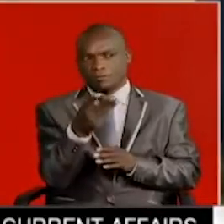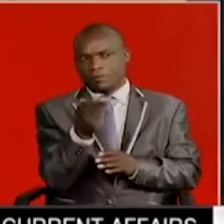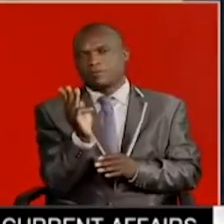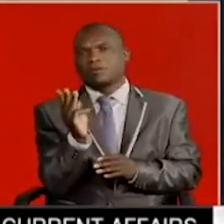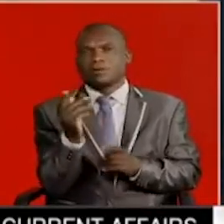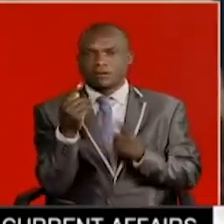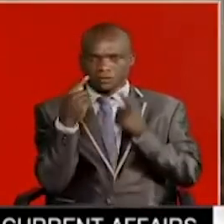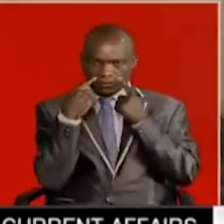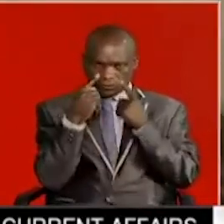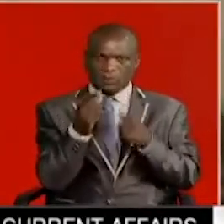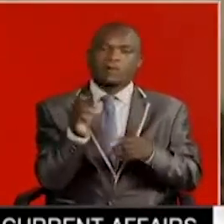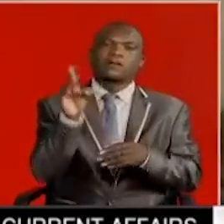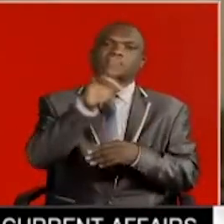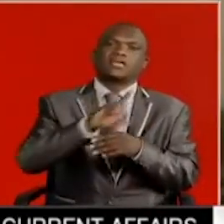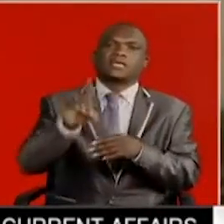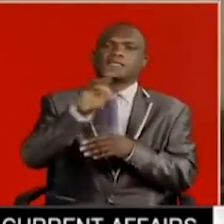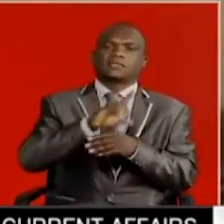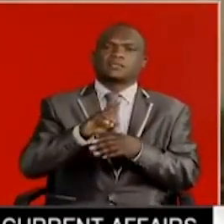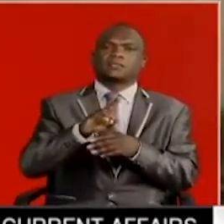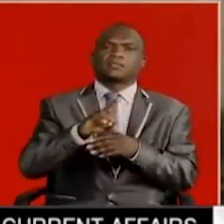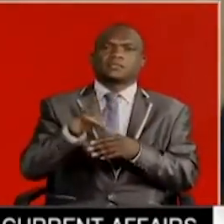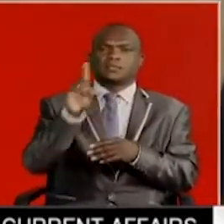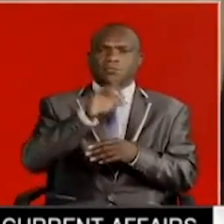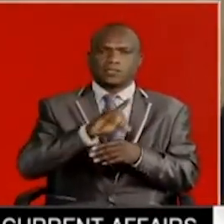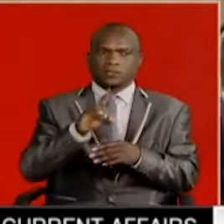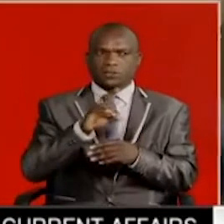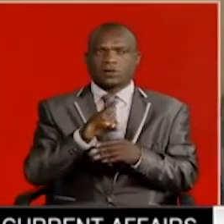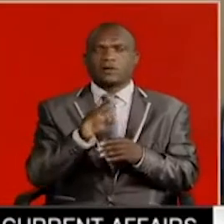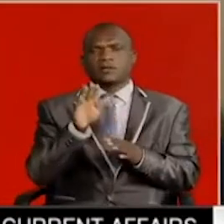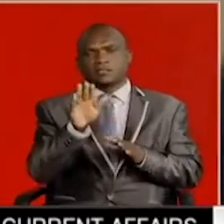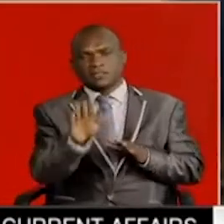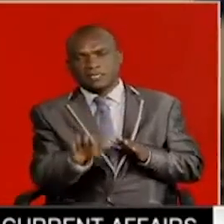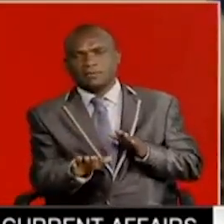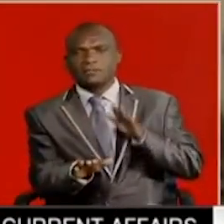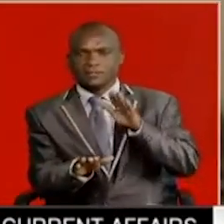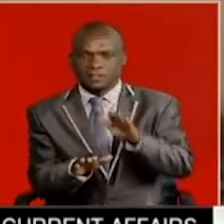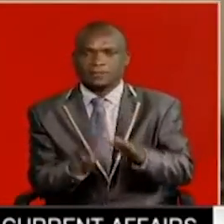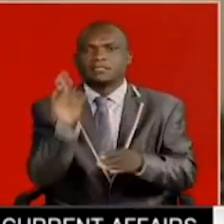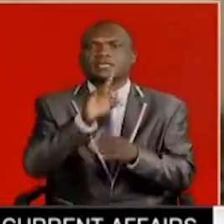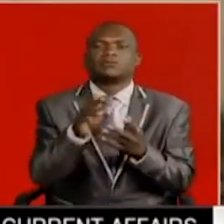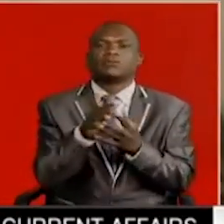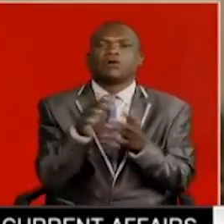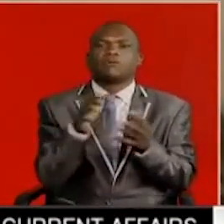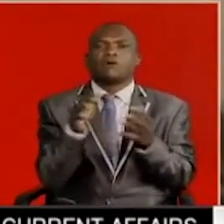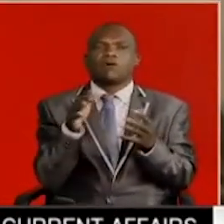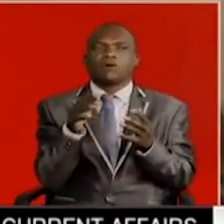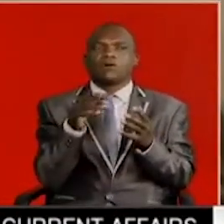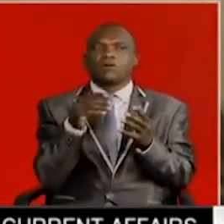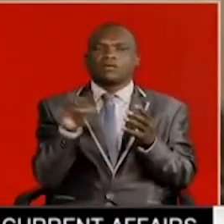days, per each stage or per each phase will continue to be